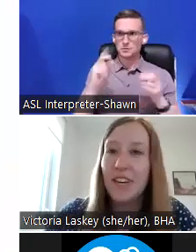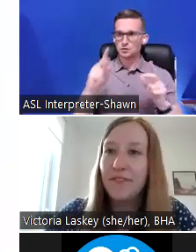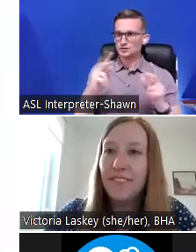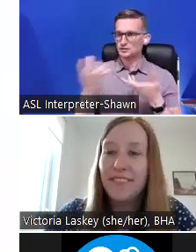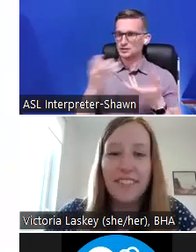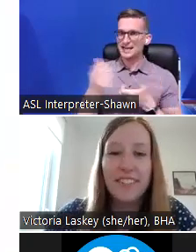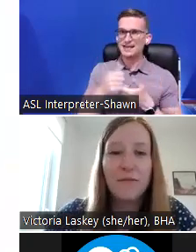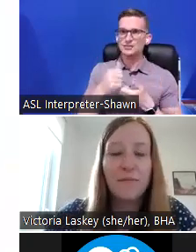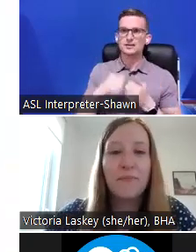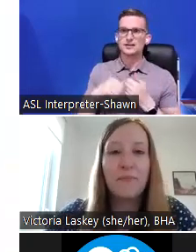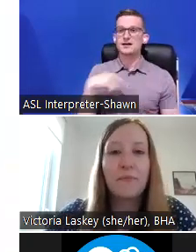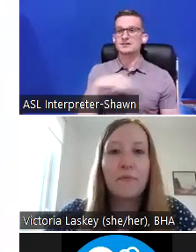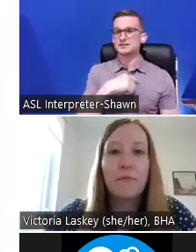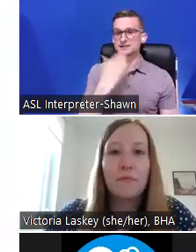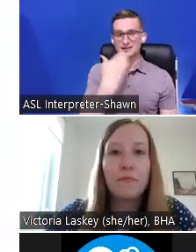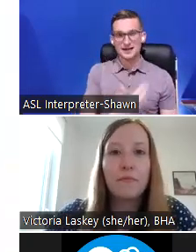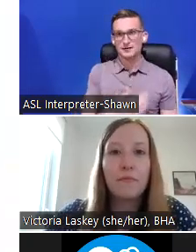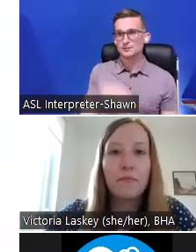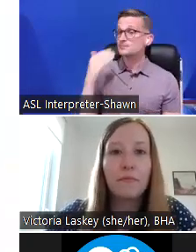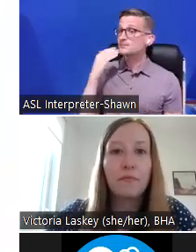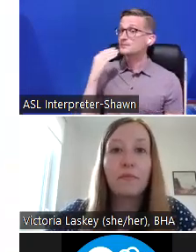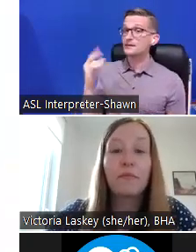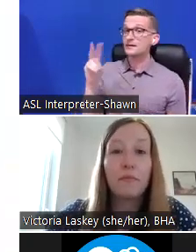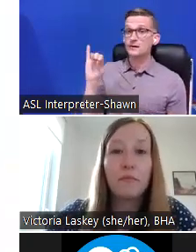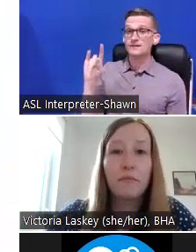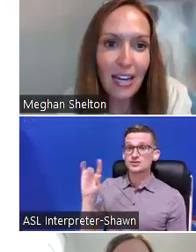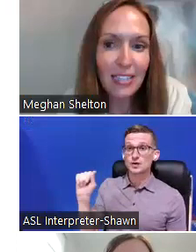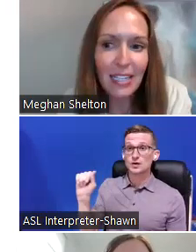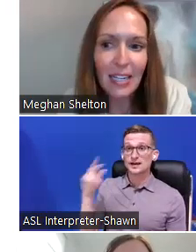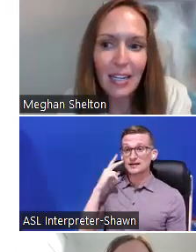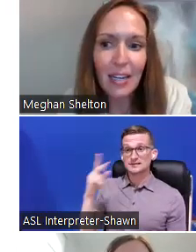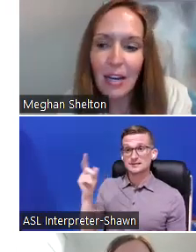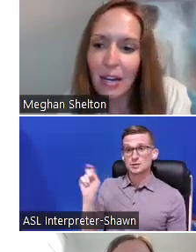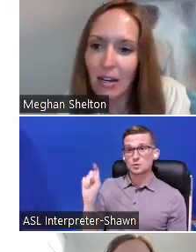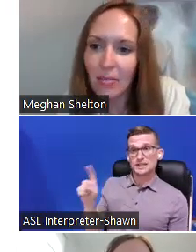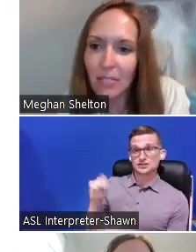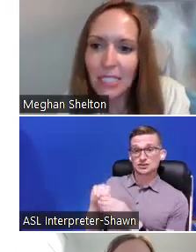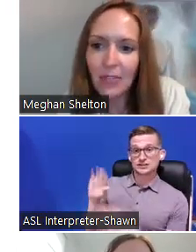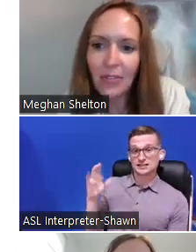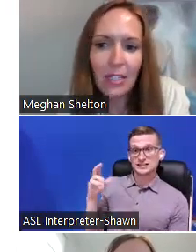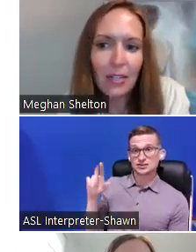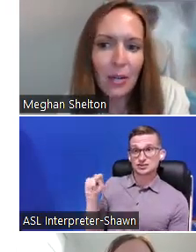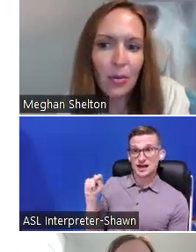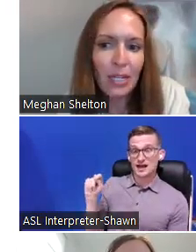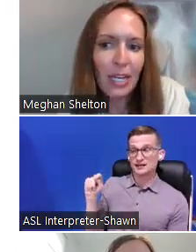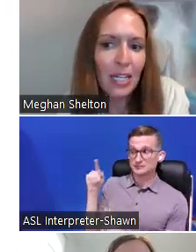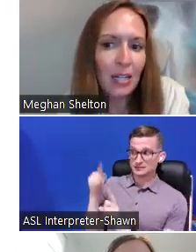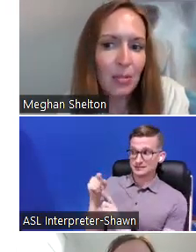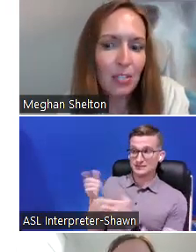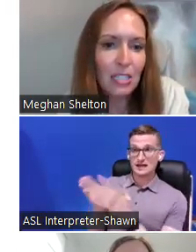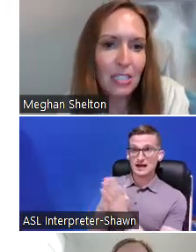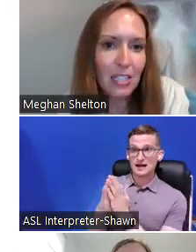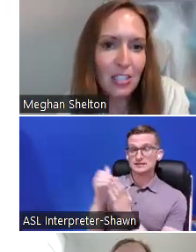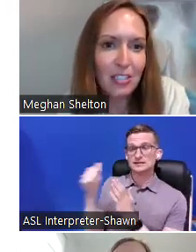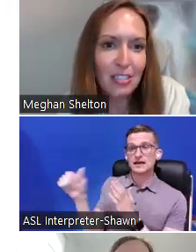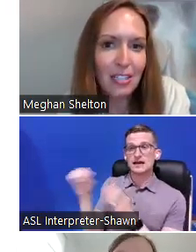Thank you. Thank you, Victoria. Did you see there is a question in the chat asking specifically if there will be any